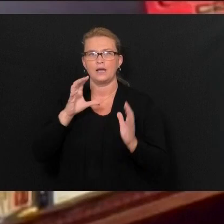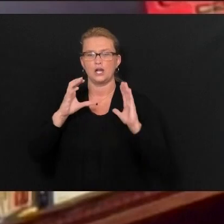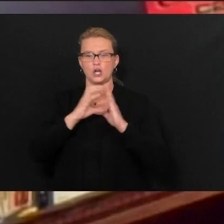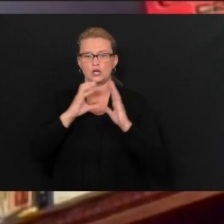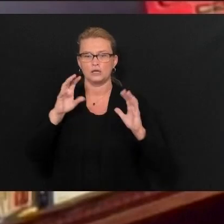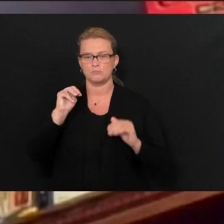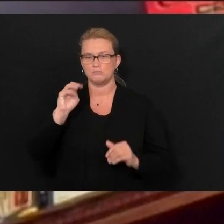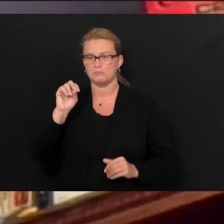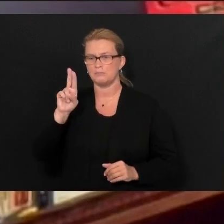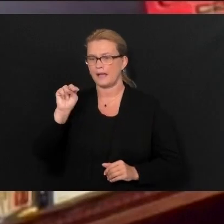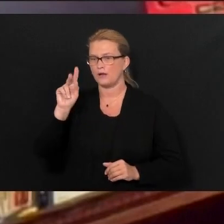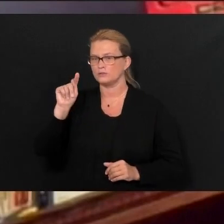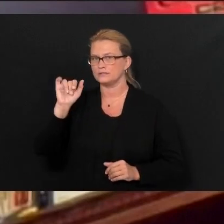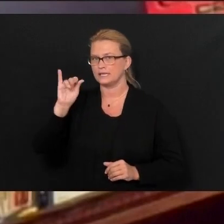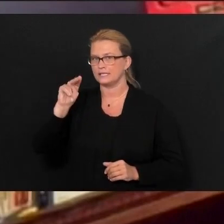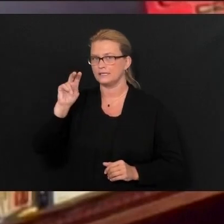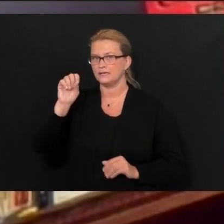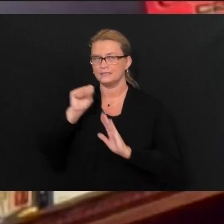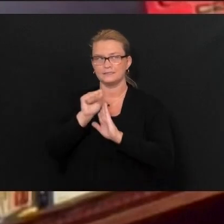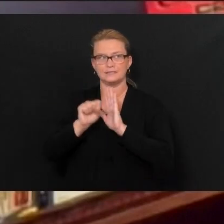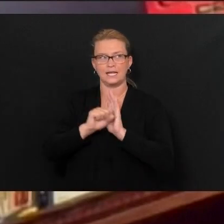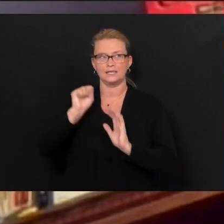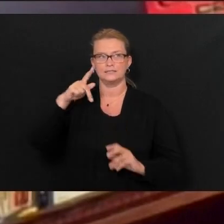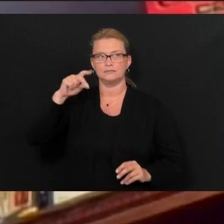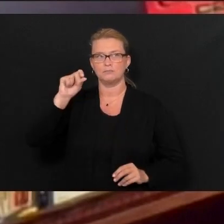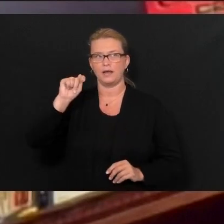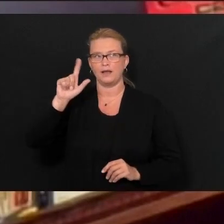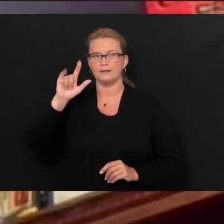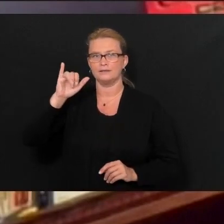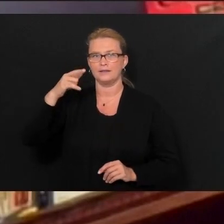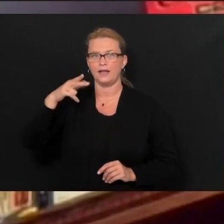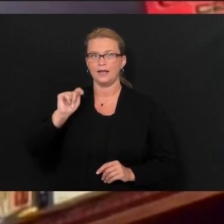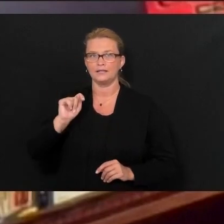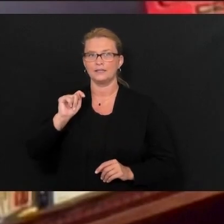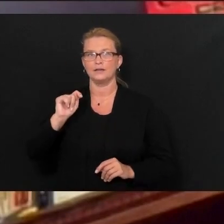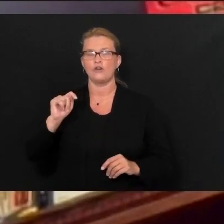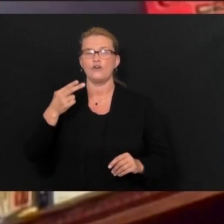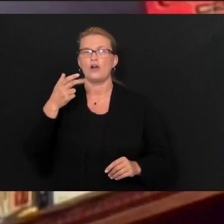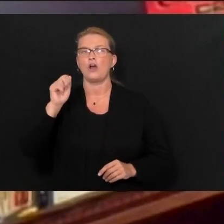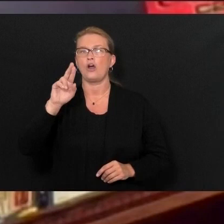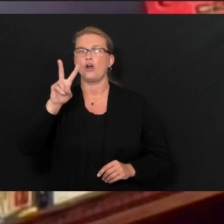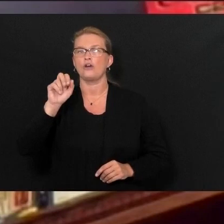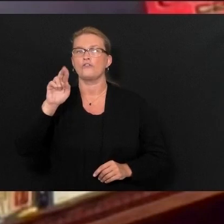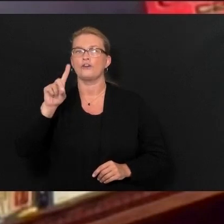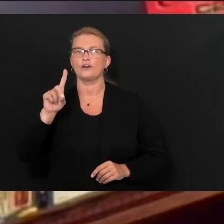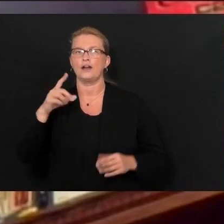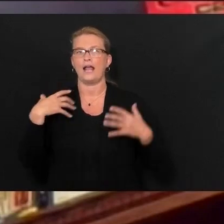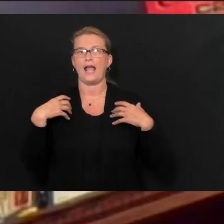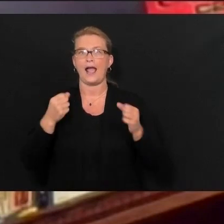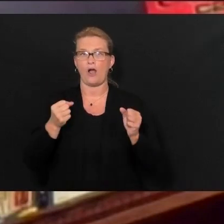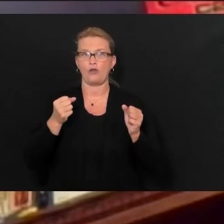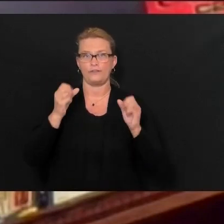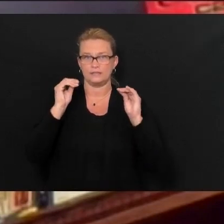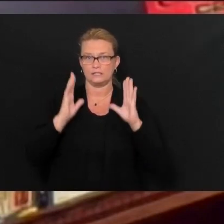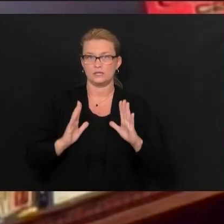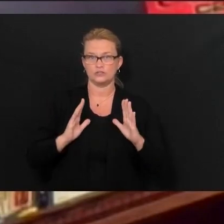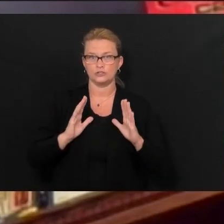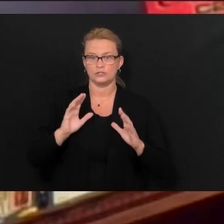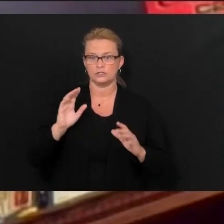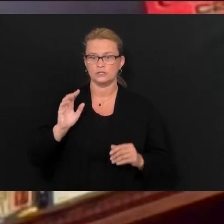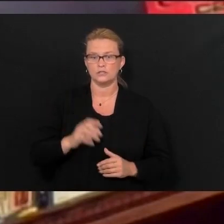State Spotlight, and featured comments from a Harvard health professor, Thomas, last name is